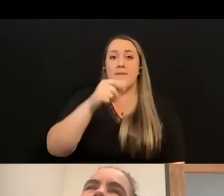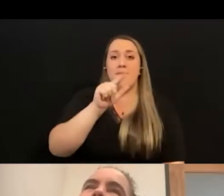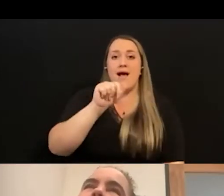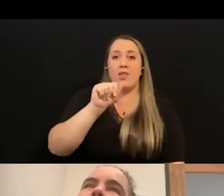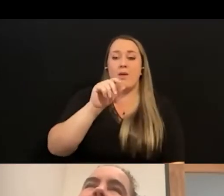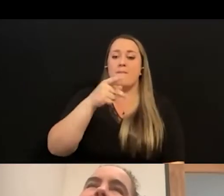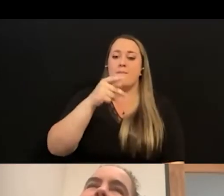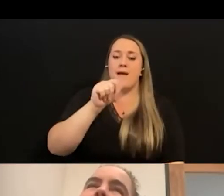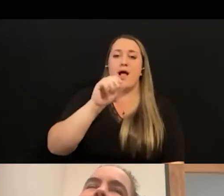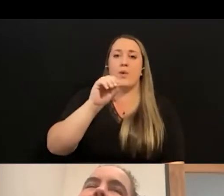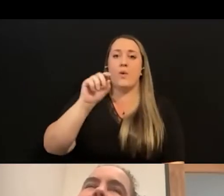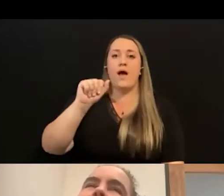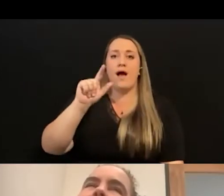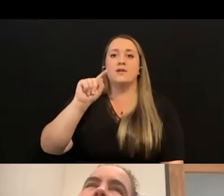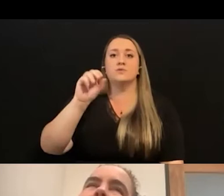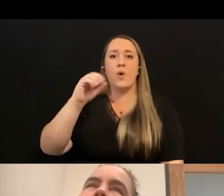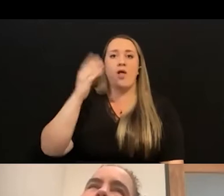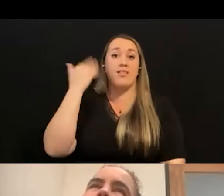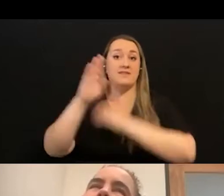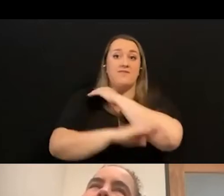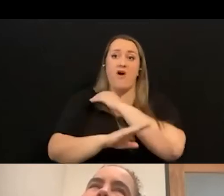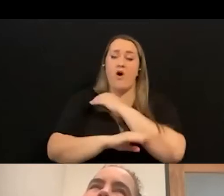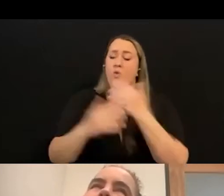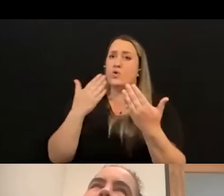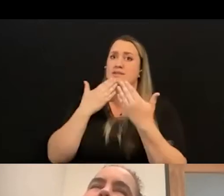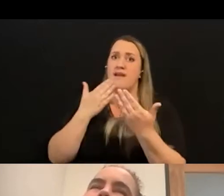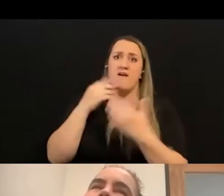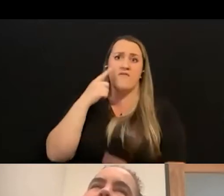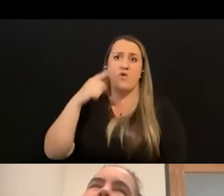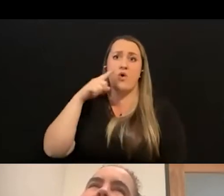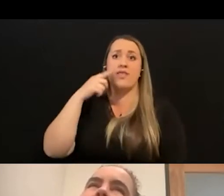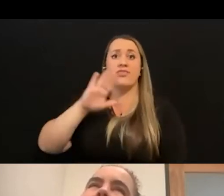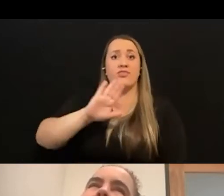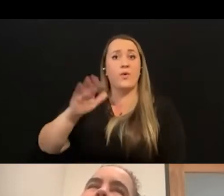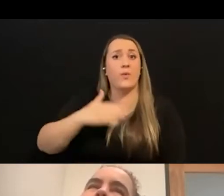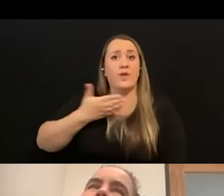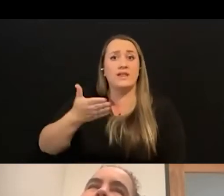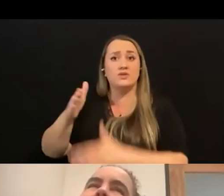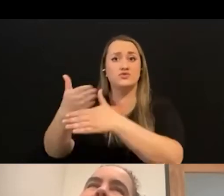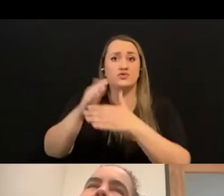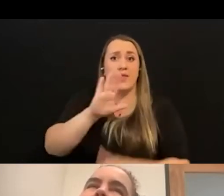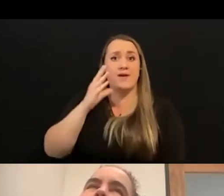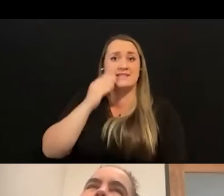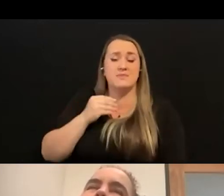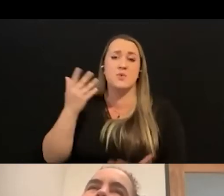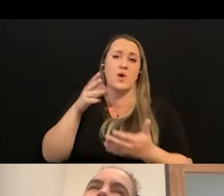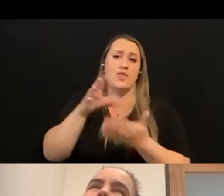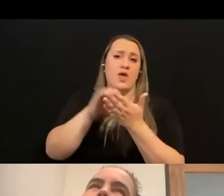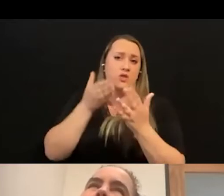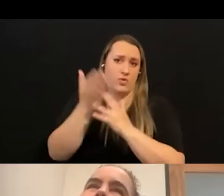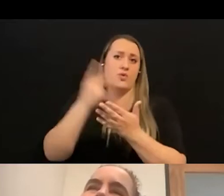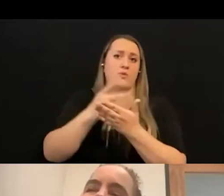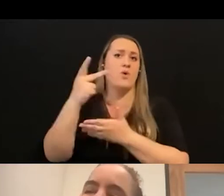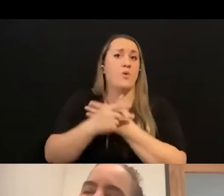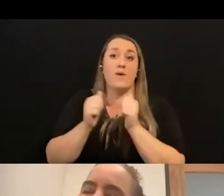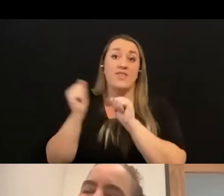are so grateful to them for their willingness to share their experience and what they've learned through this program with all of us.